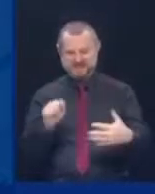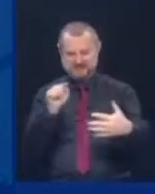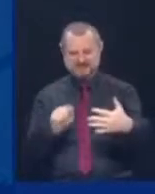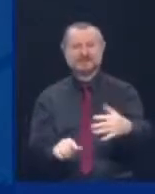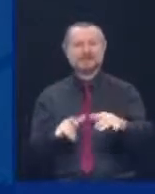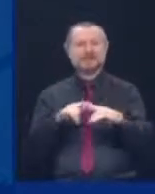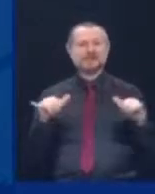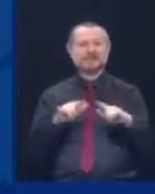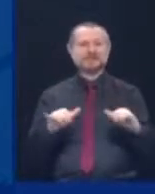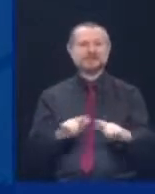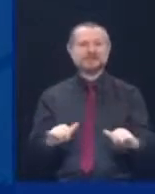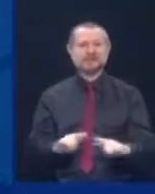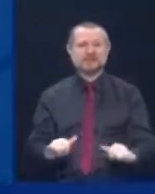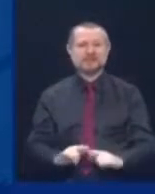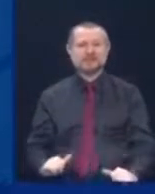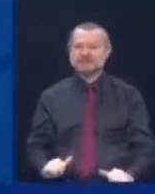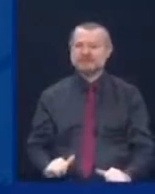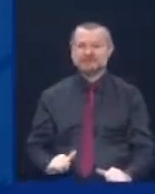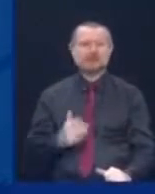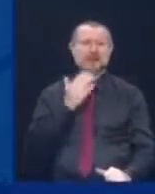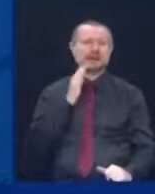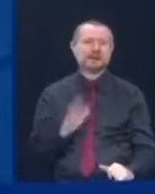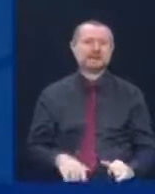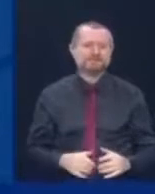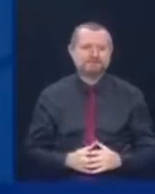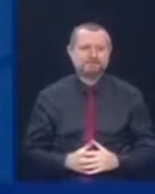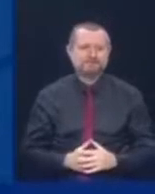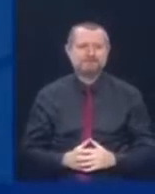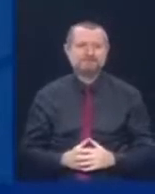of dynamics and facts.